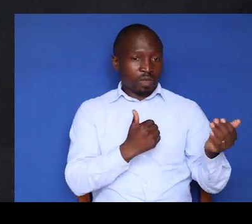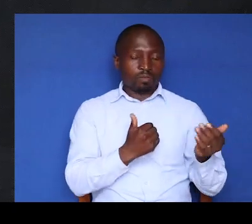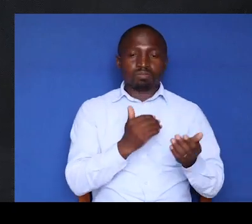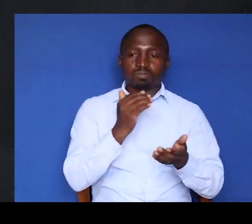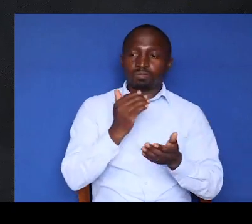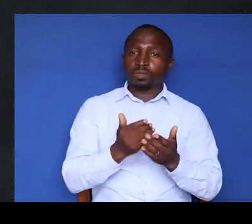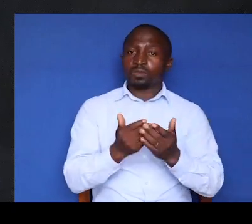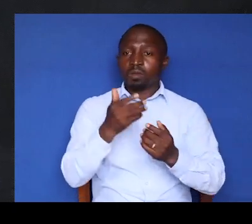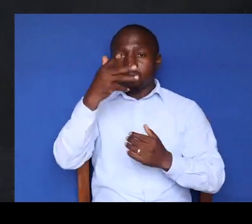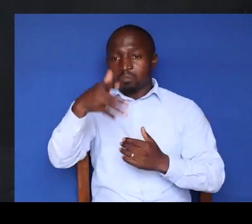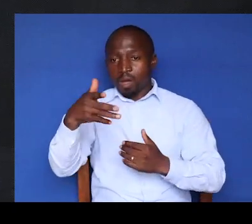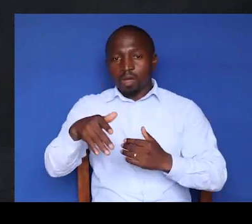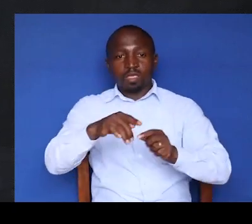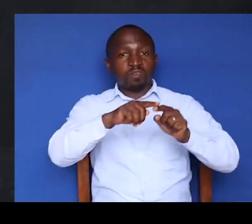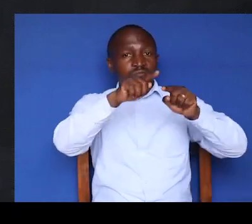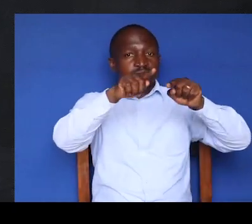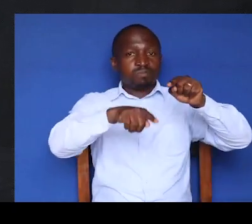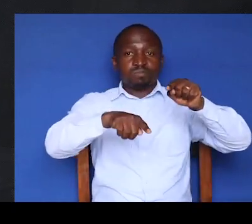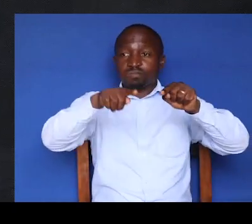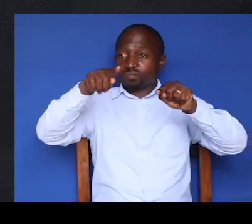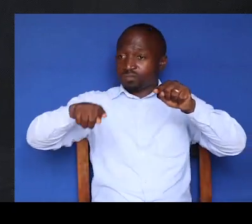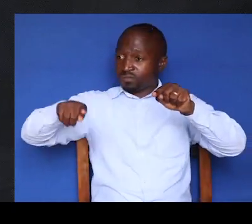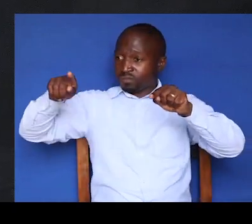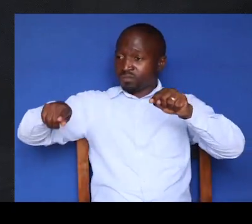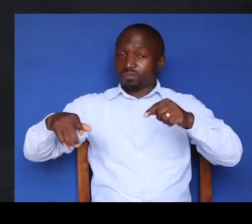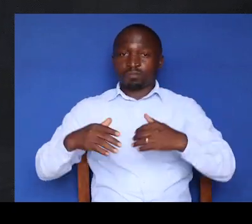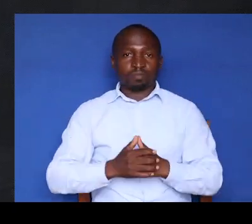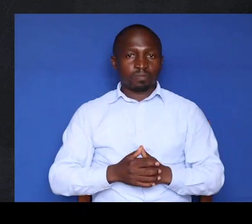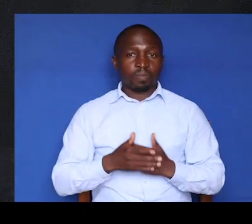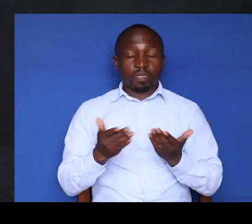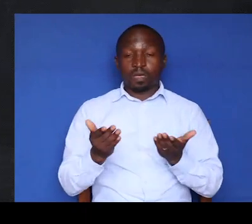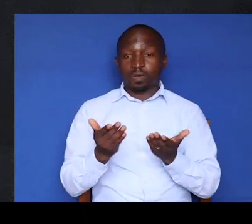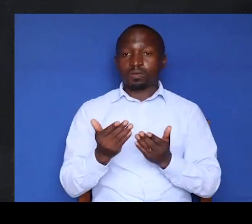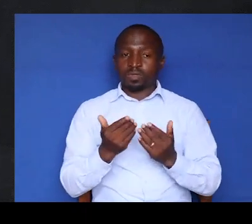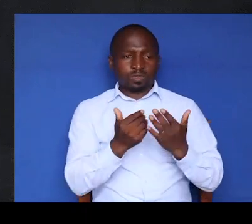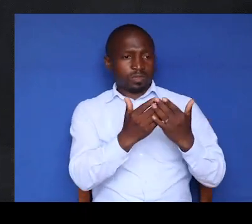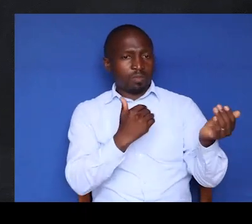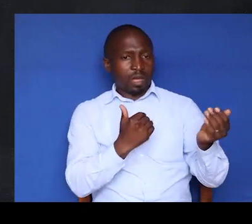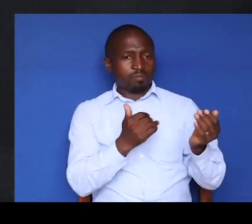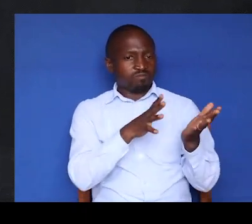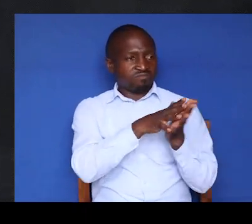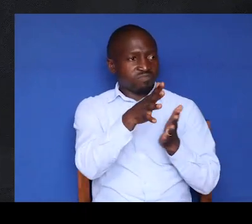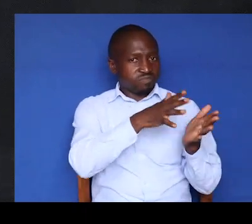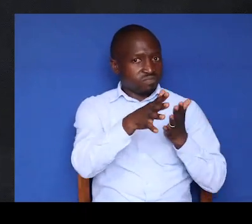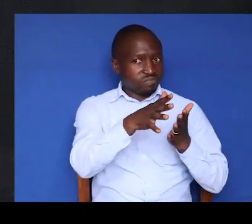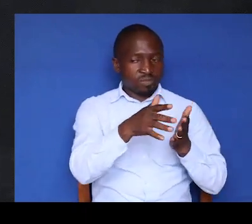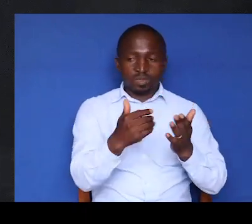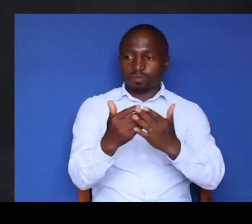used to follow clearly here, the factors which we have given, for the occurrence of river